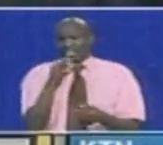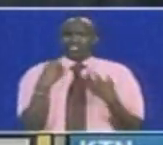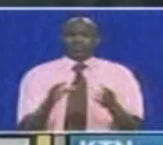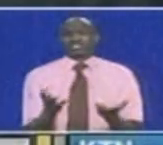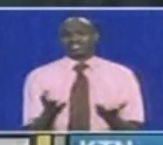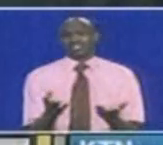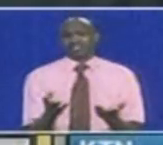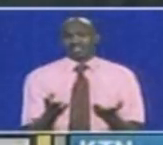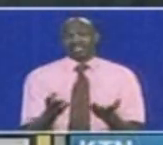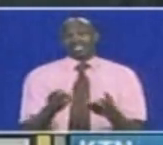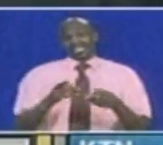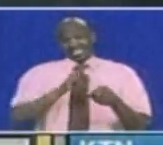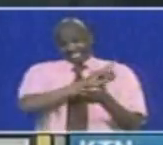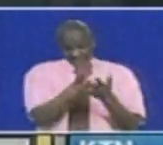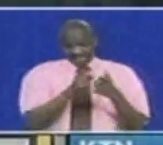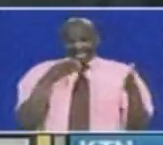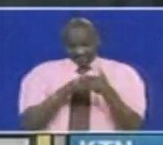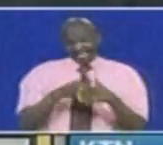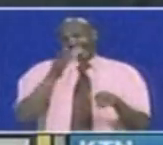speed governors were there from the time of Michu